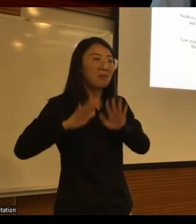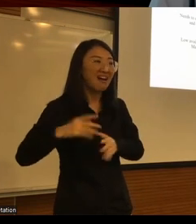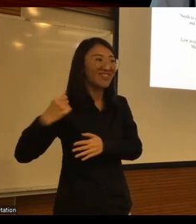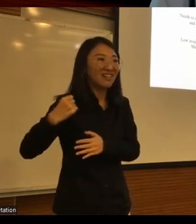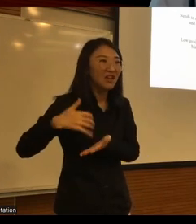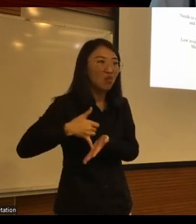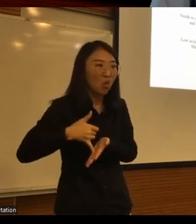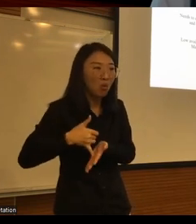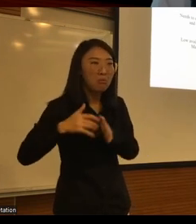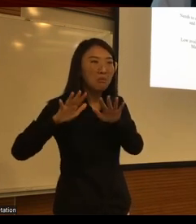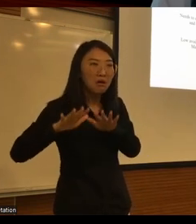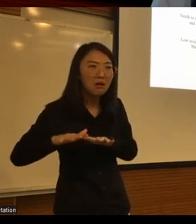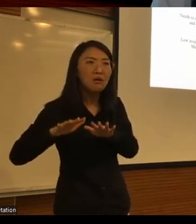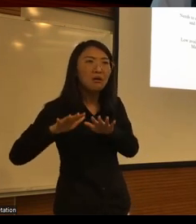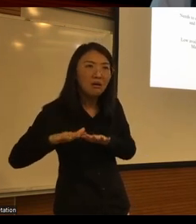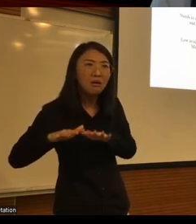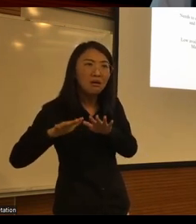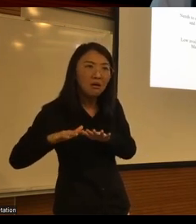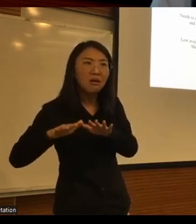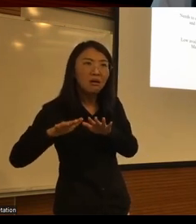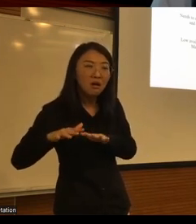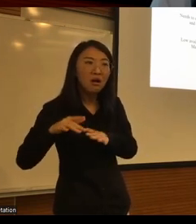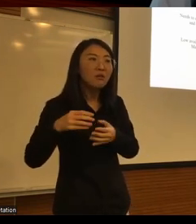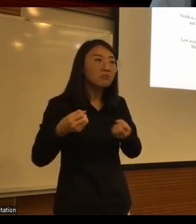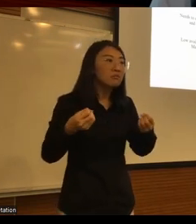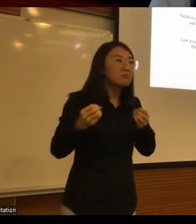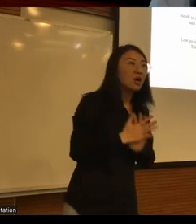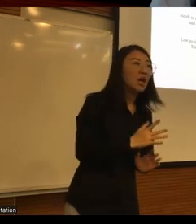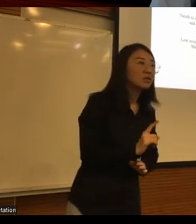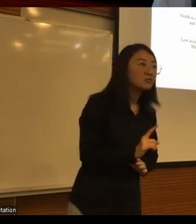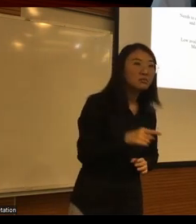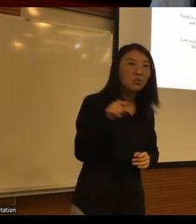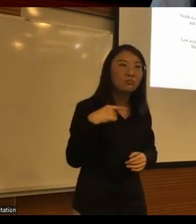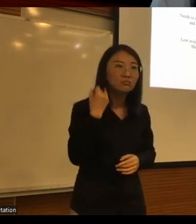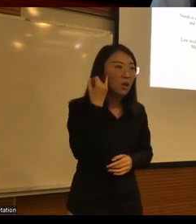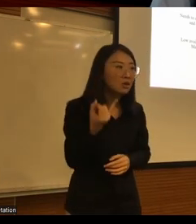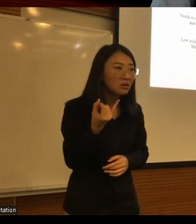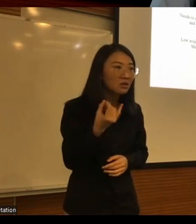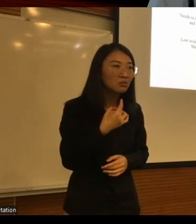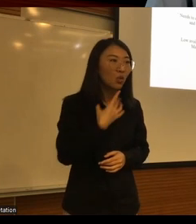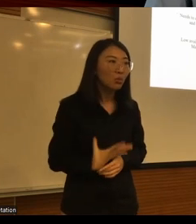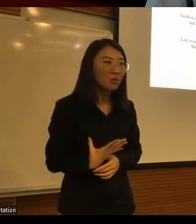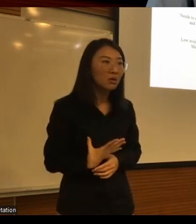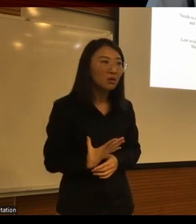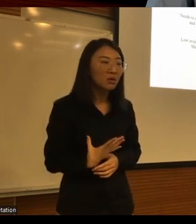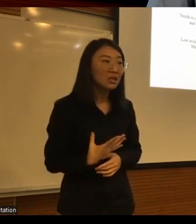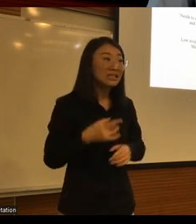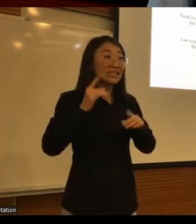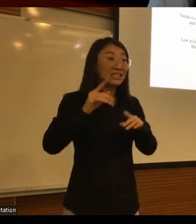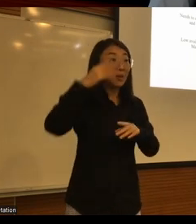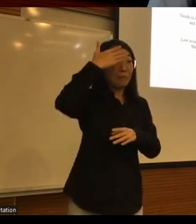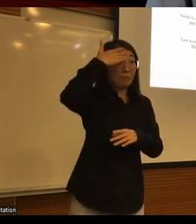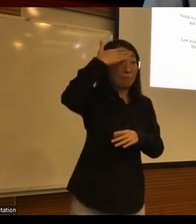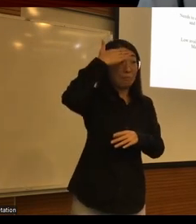you to go very fast, then what happens is that actually you don't understand at all. It's not that you understand more slowly,